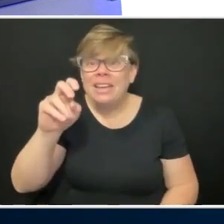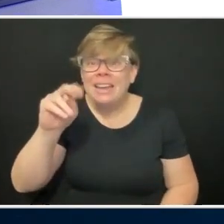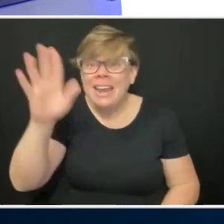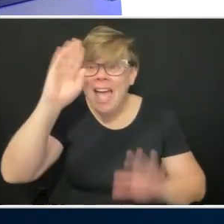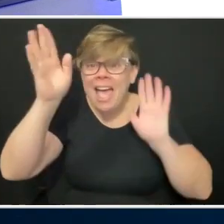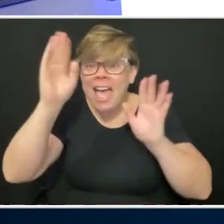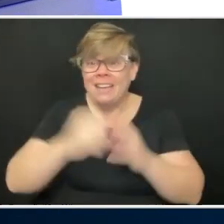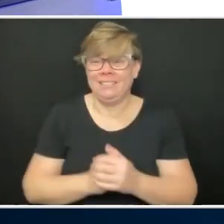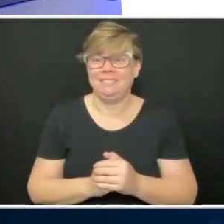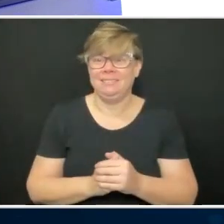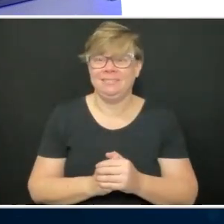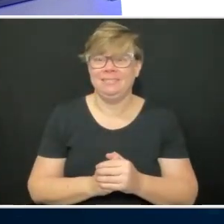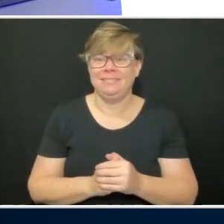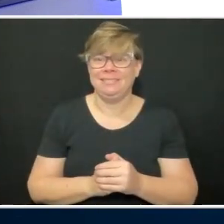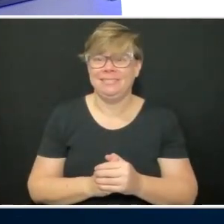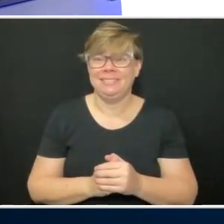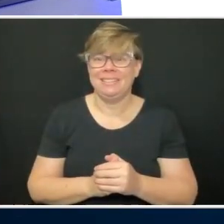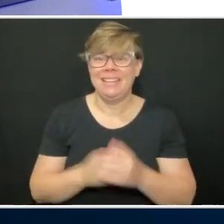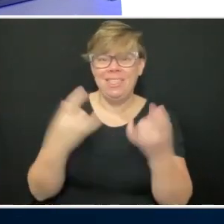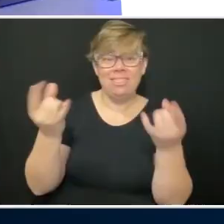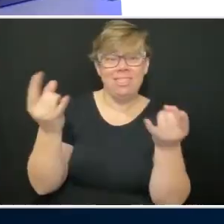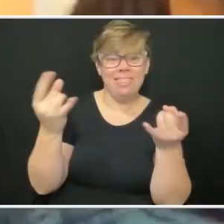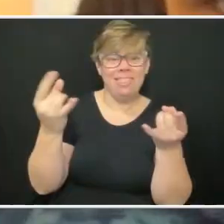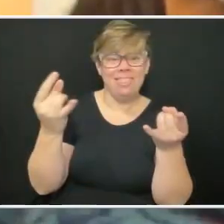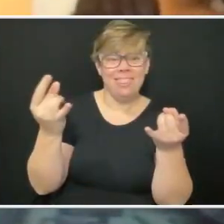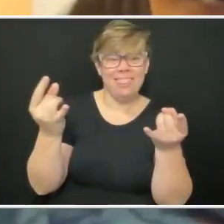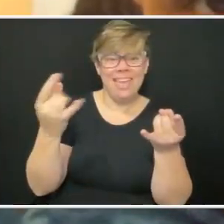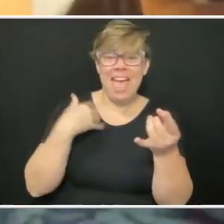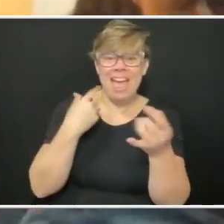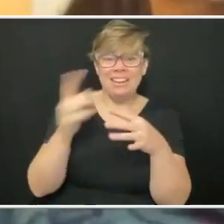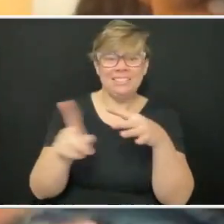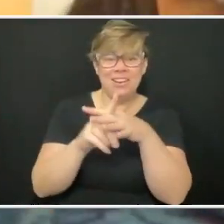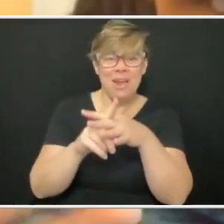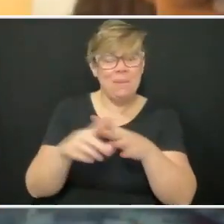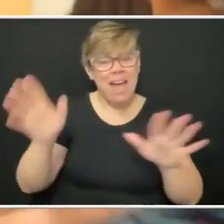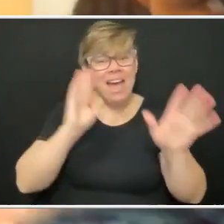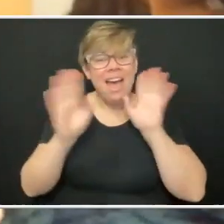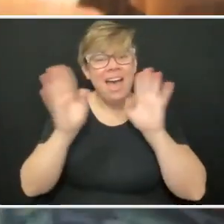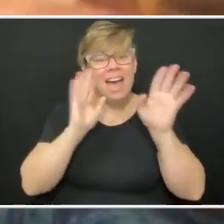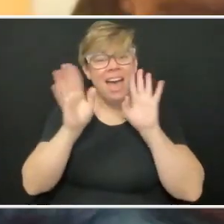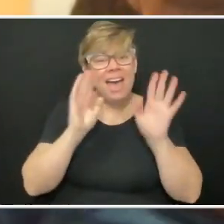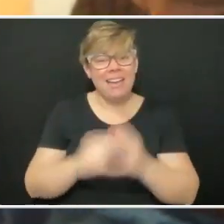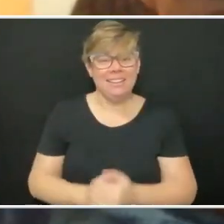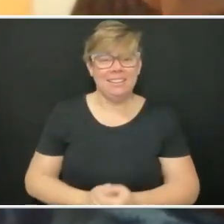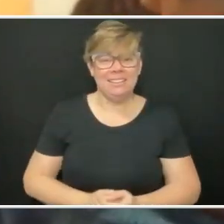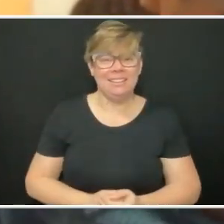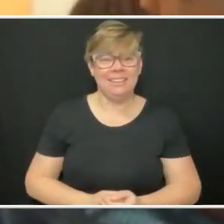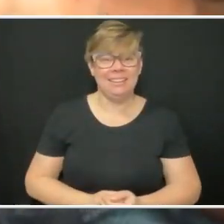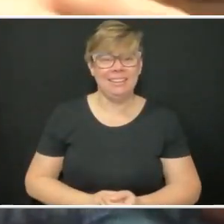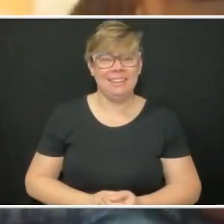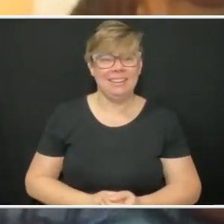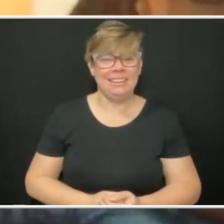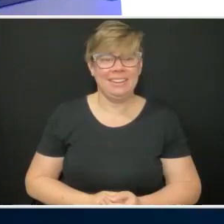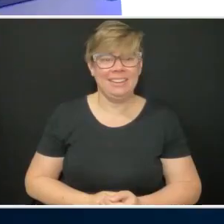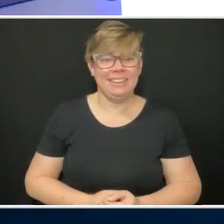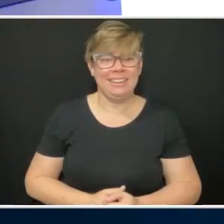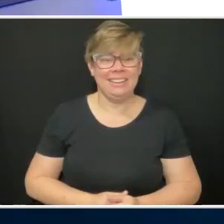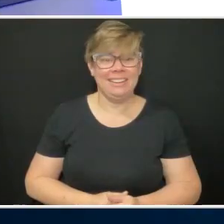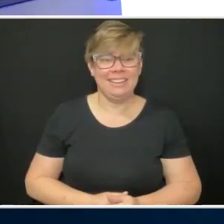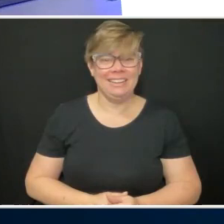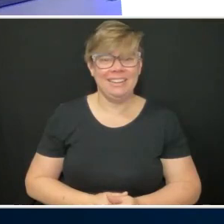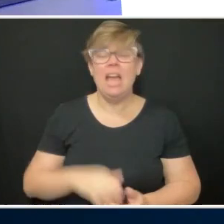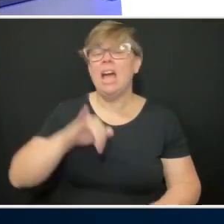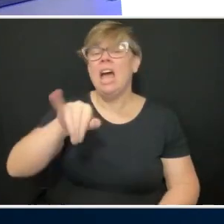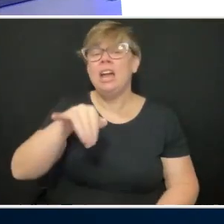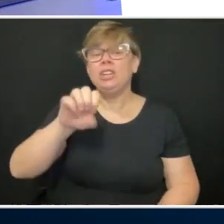is. Spider-Man has made his appearance. Yeah, there you go, bud. Jessica, how